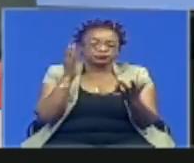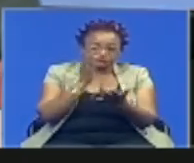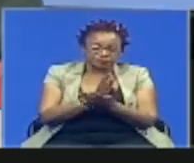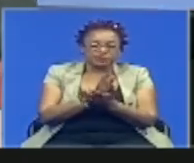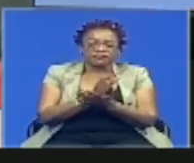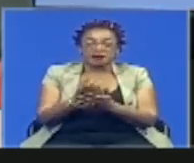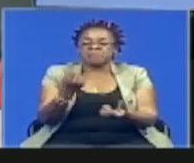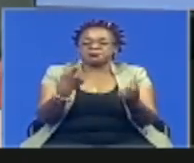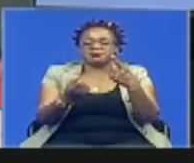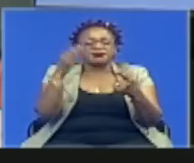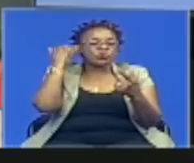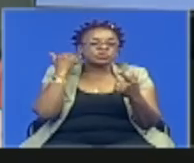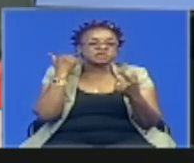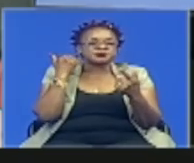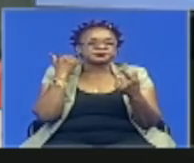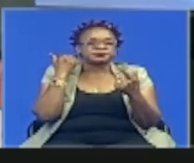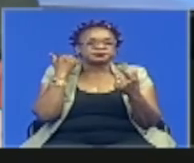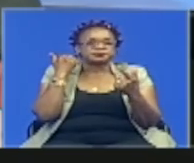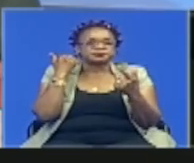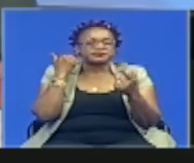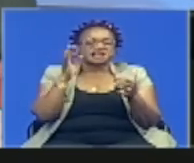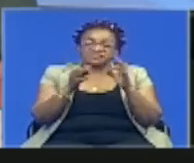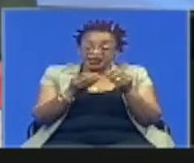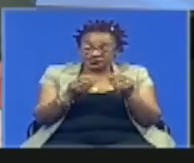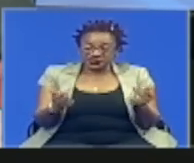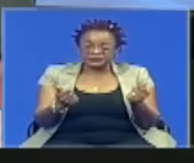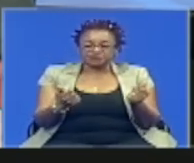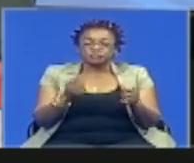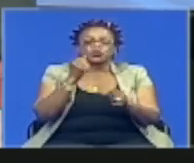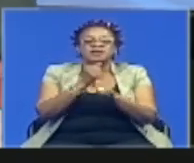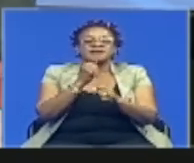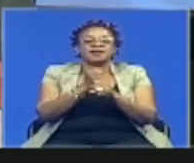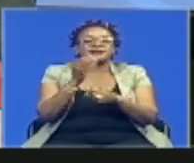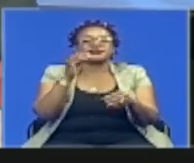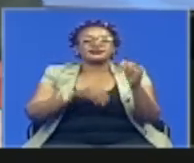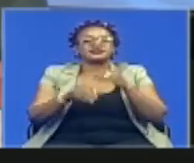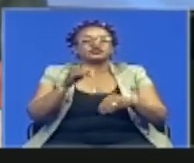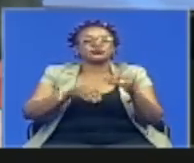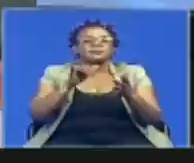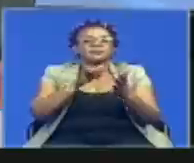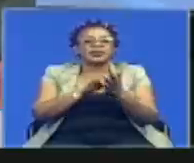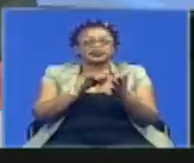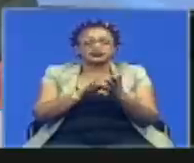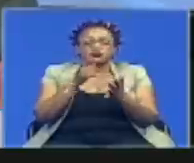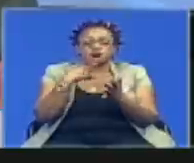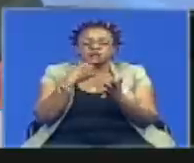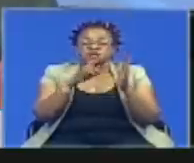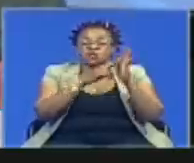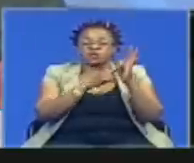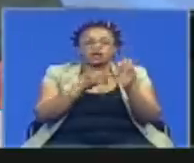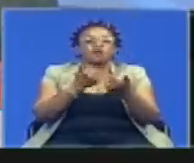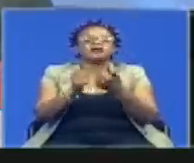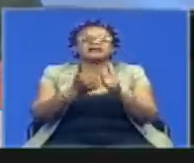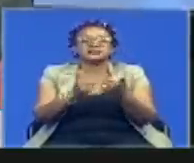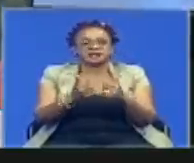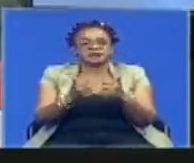by the court haven't been addressed. So we went into an election that whose rules were contested. And